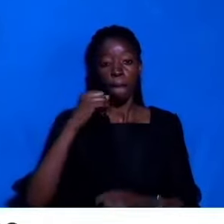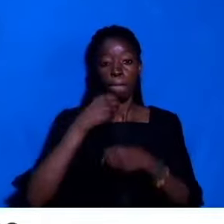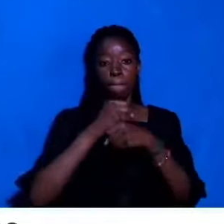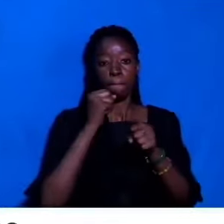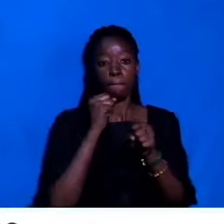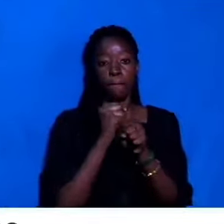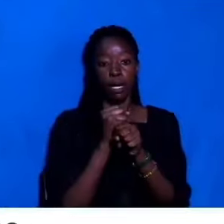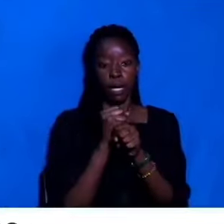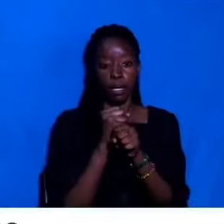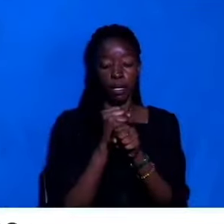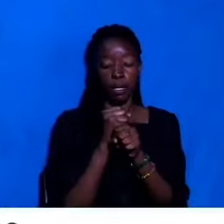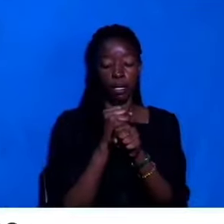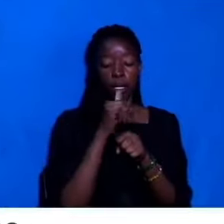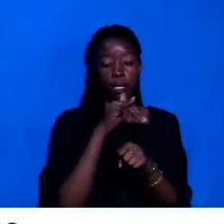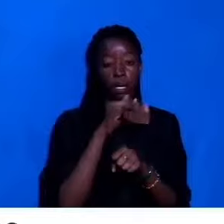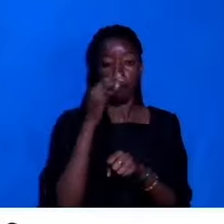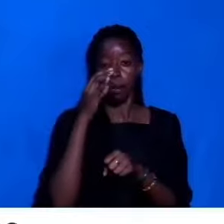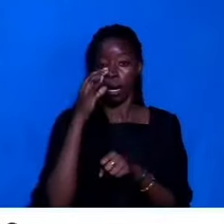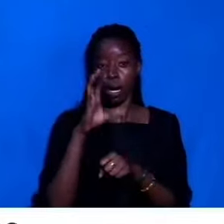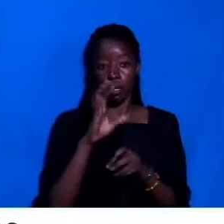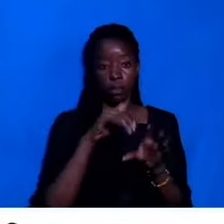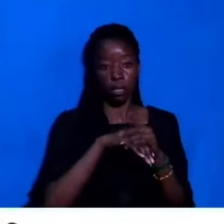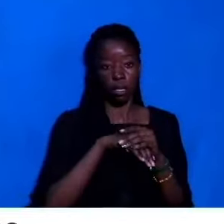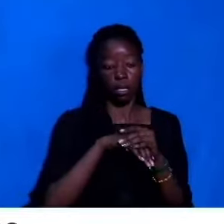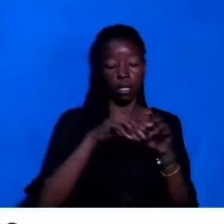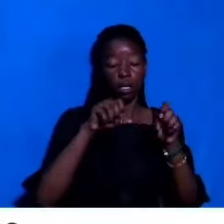had discovered their need for unity and help.